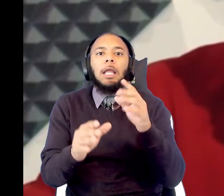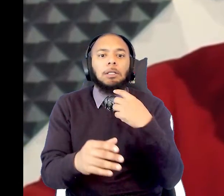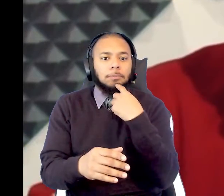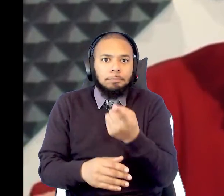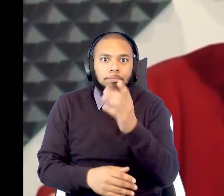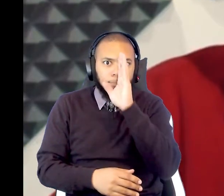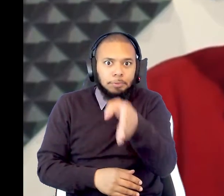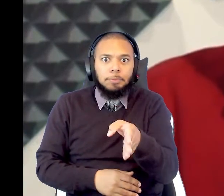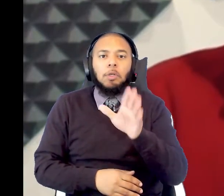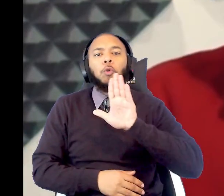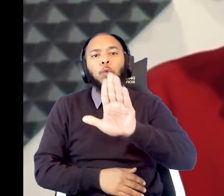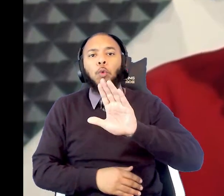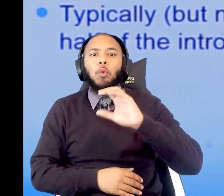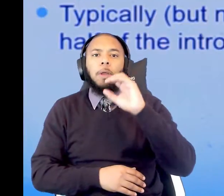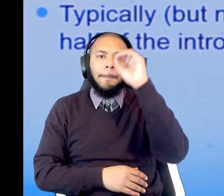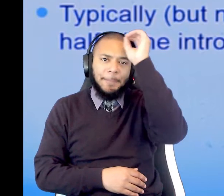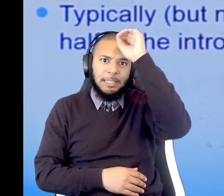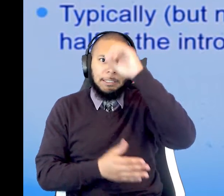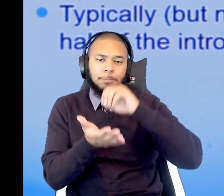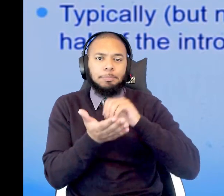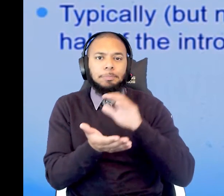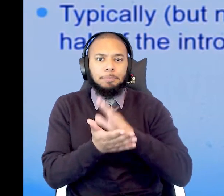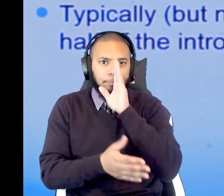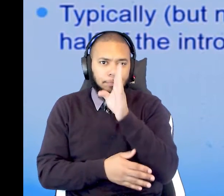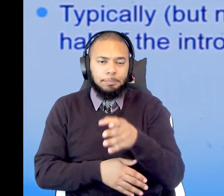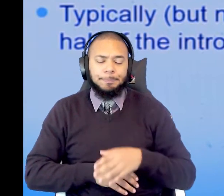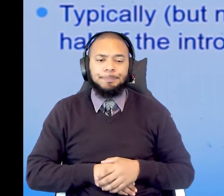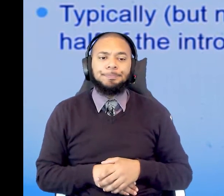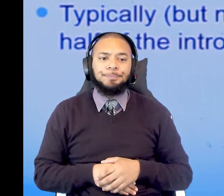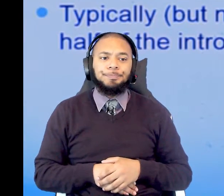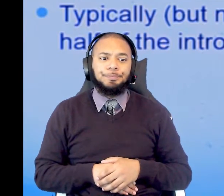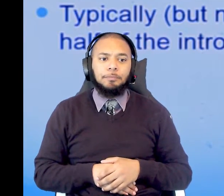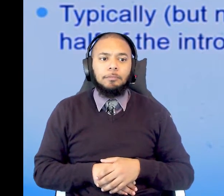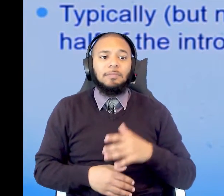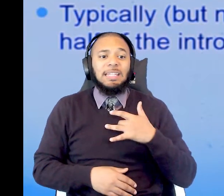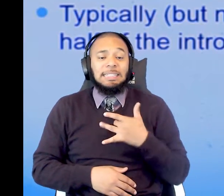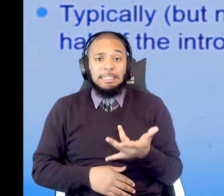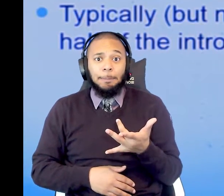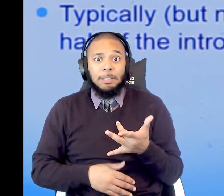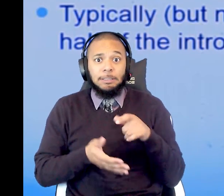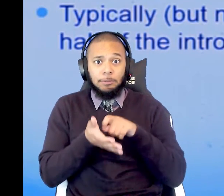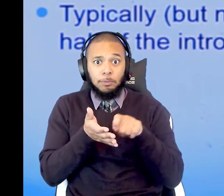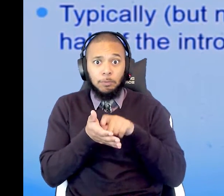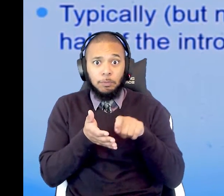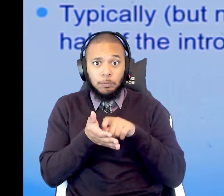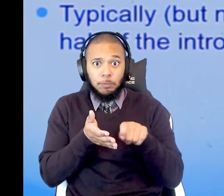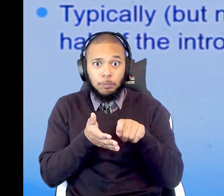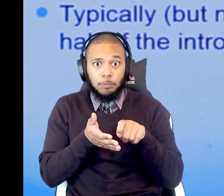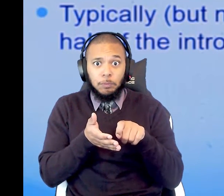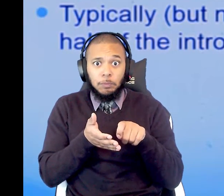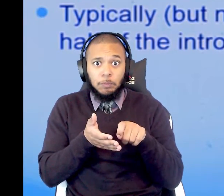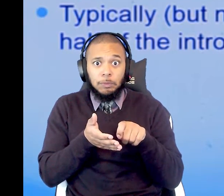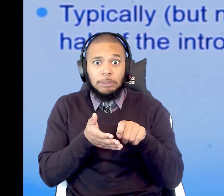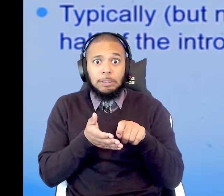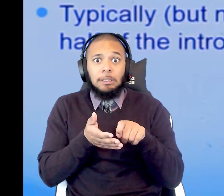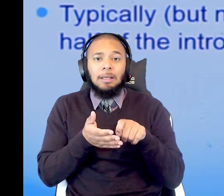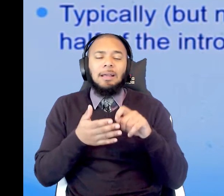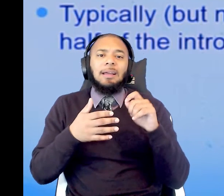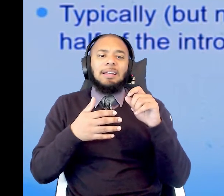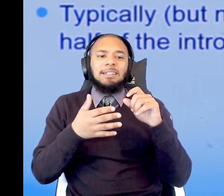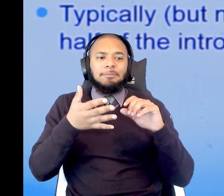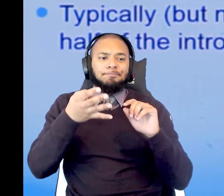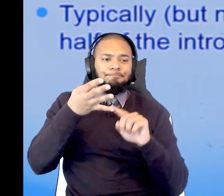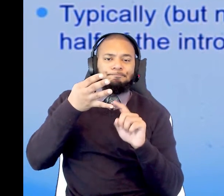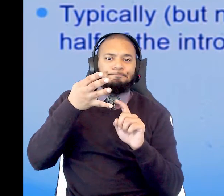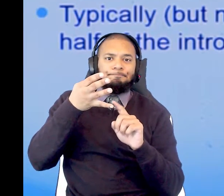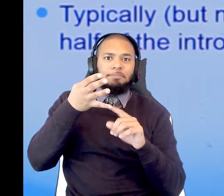stating our opinion. All right? Typically, we make those statements in the later part of our introduction. It's not